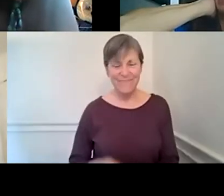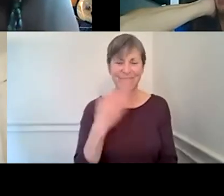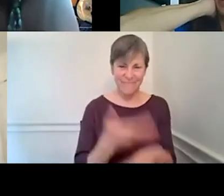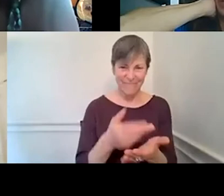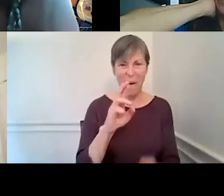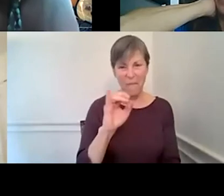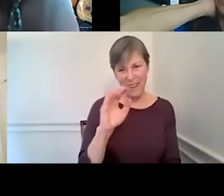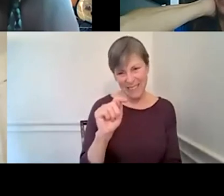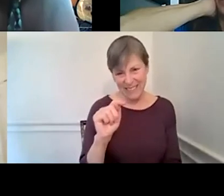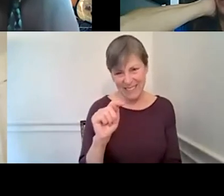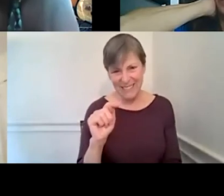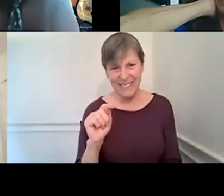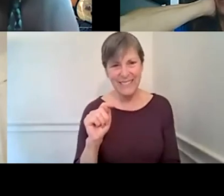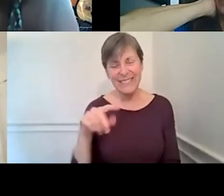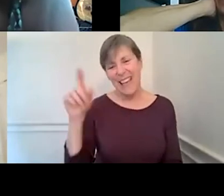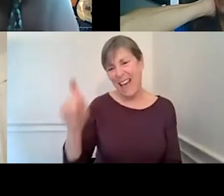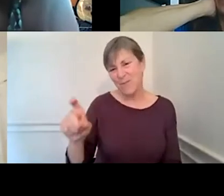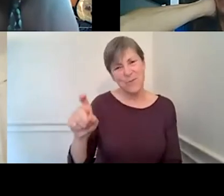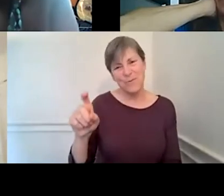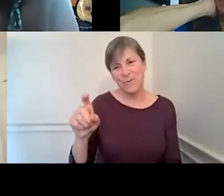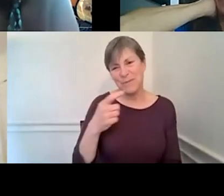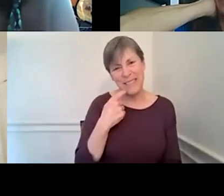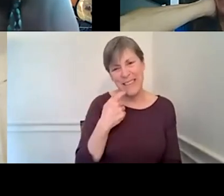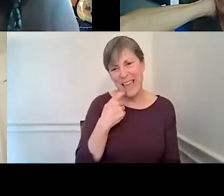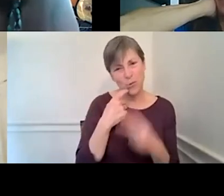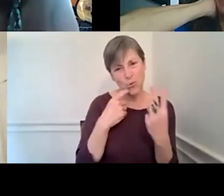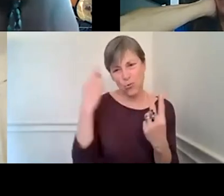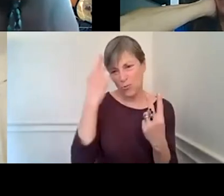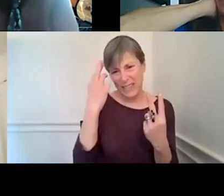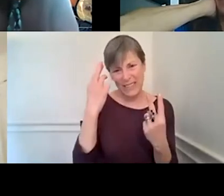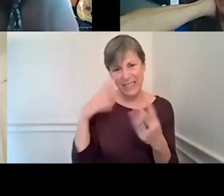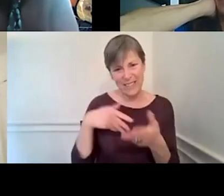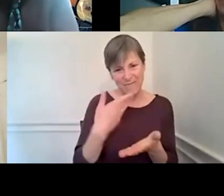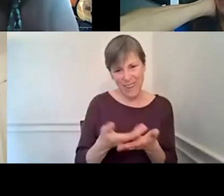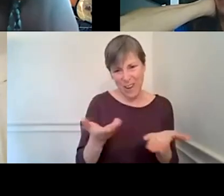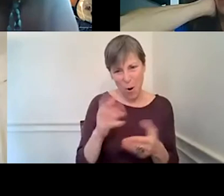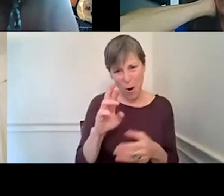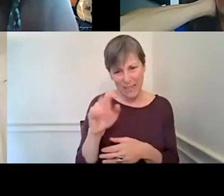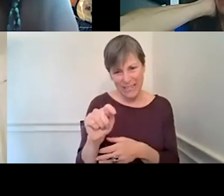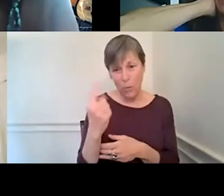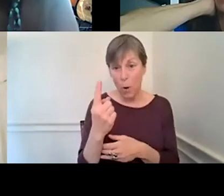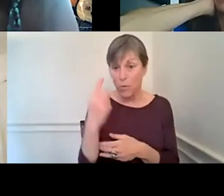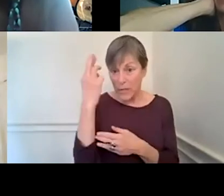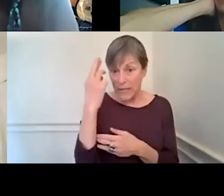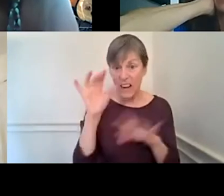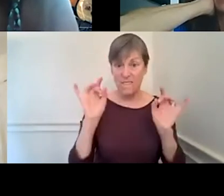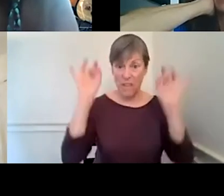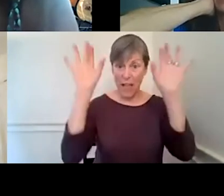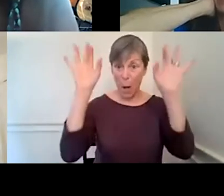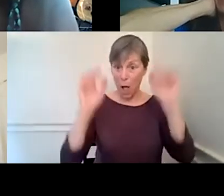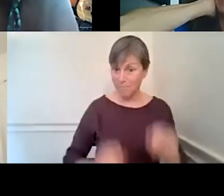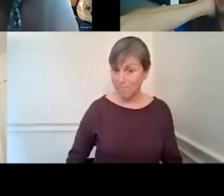So I have to open say that 2 reasons landed me at RIT. One was volleyball. The second